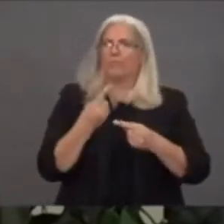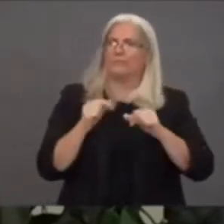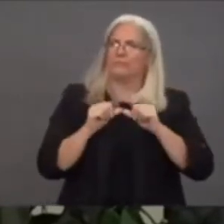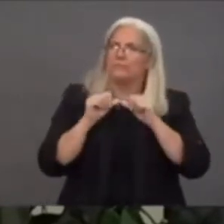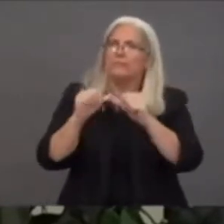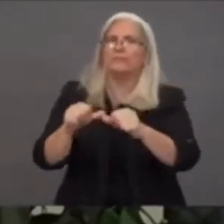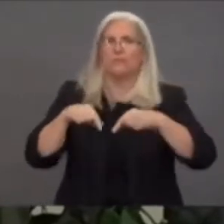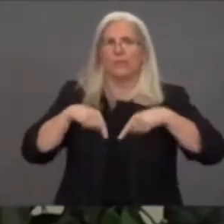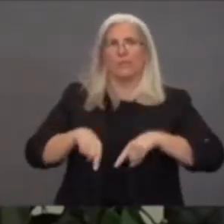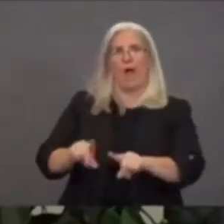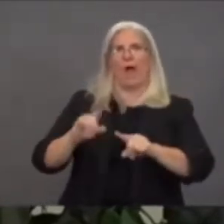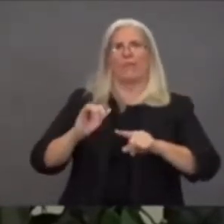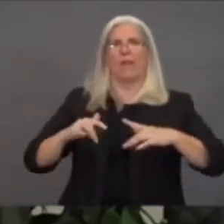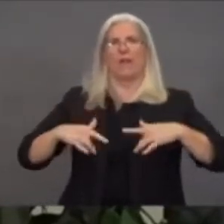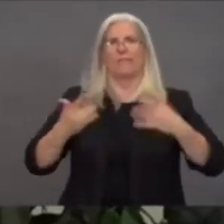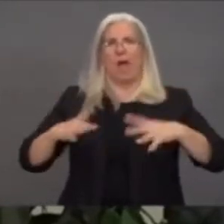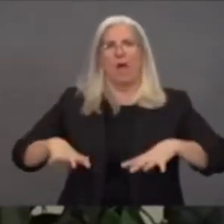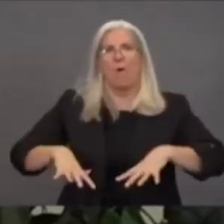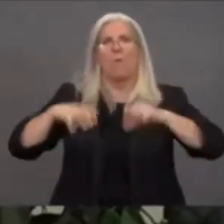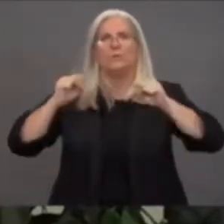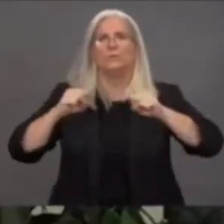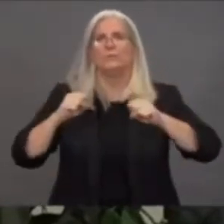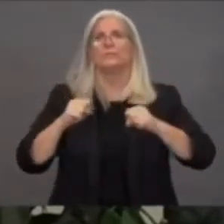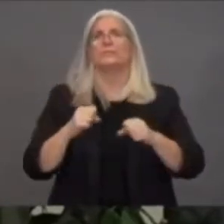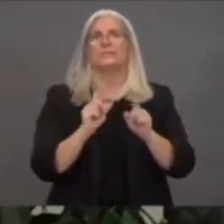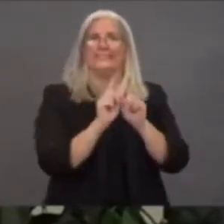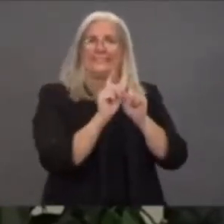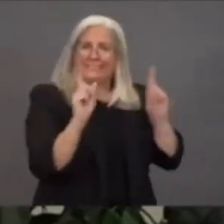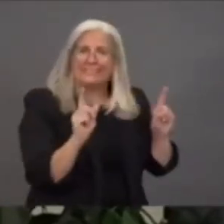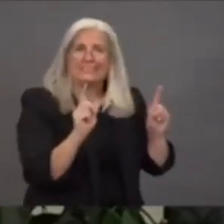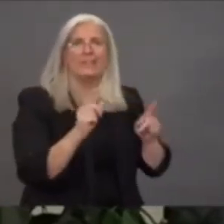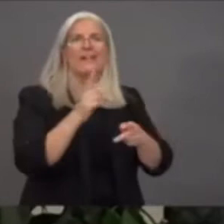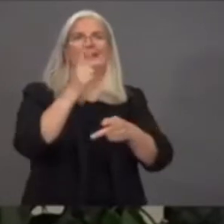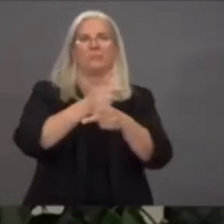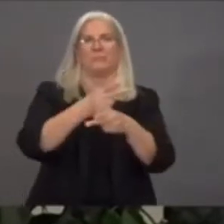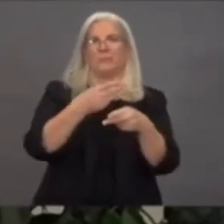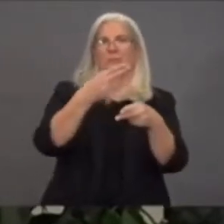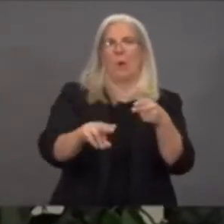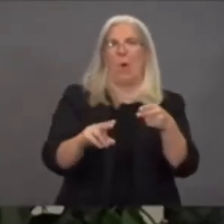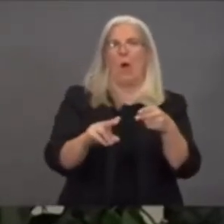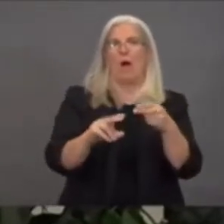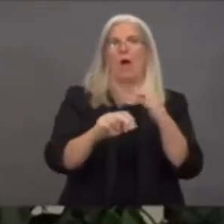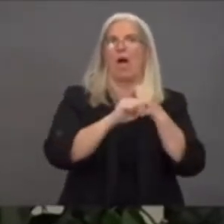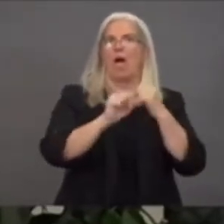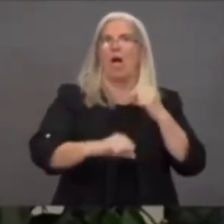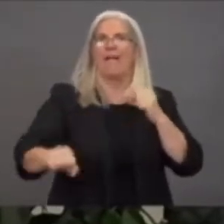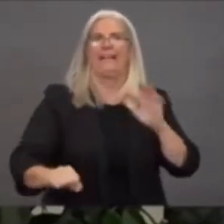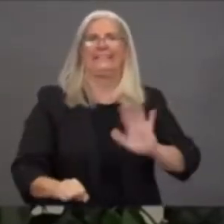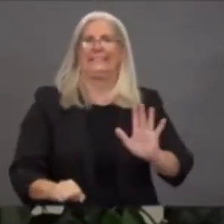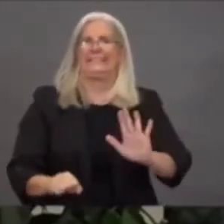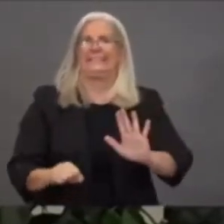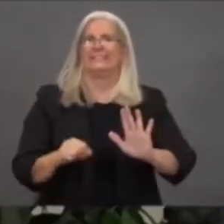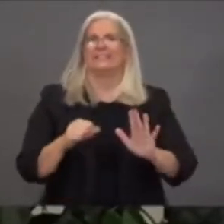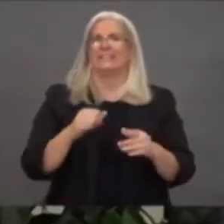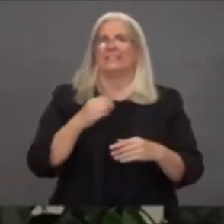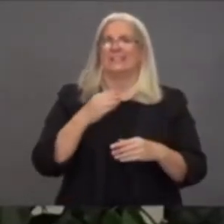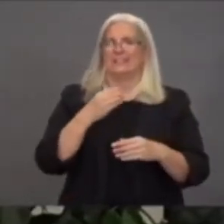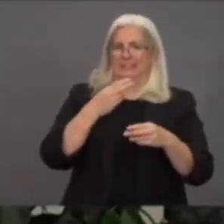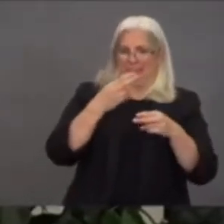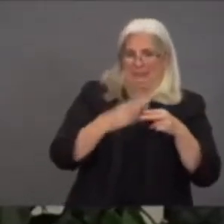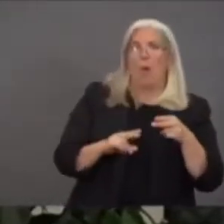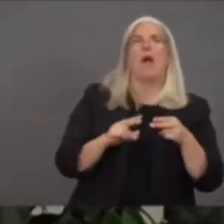they're going to keep it short because the shorter the event, the better, the